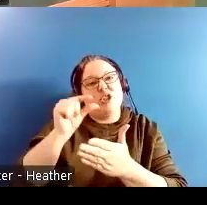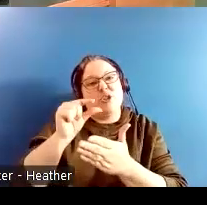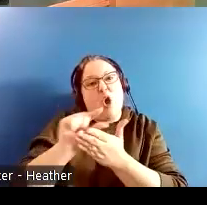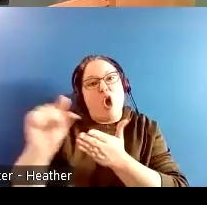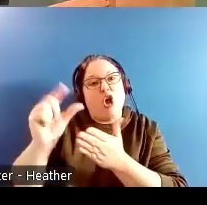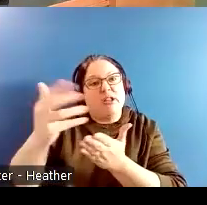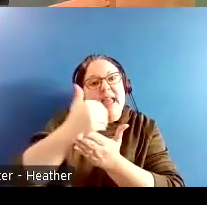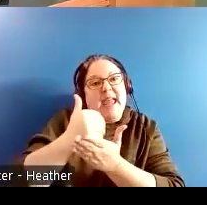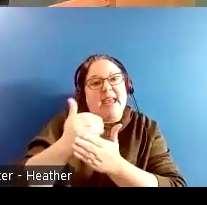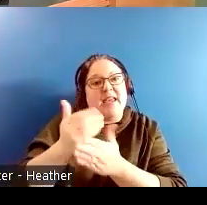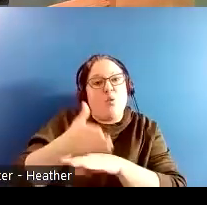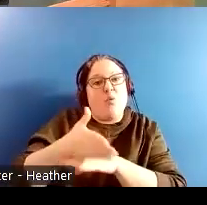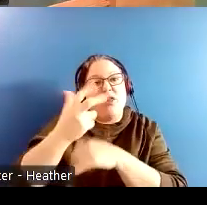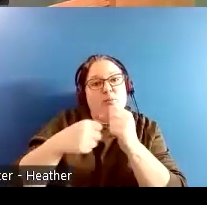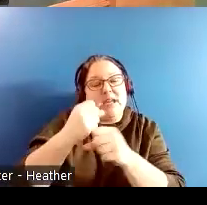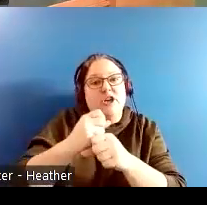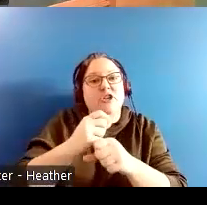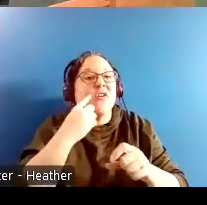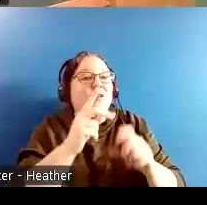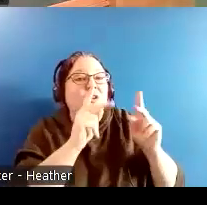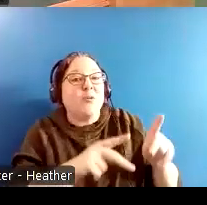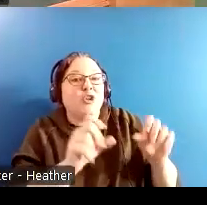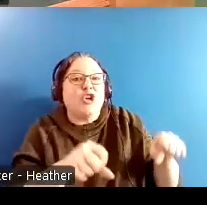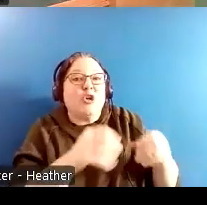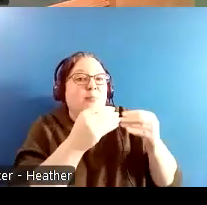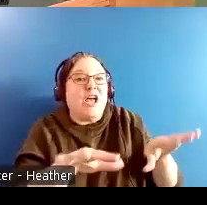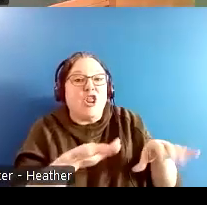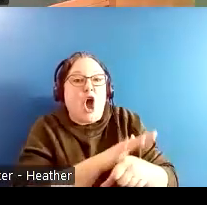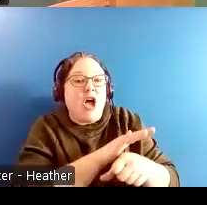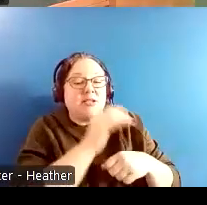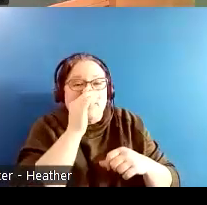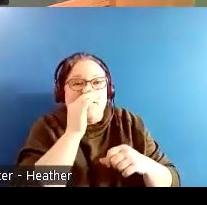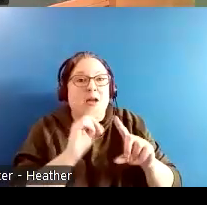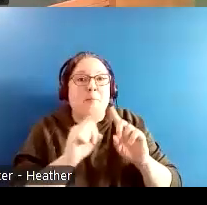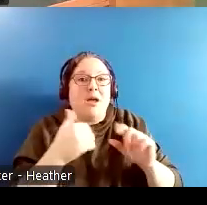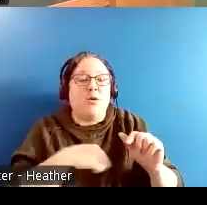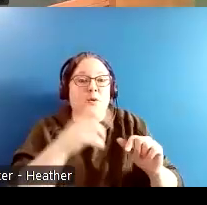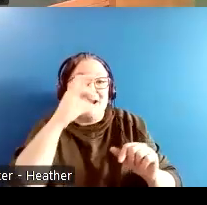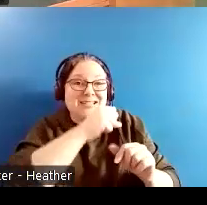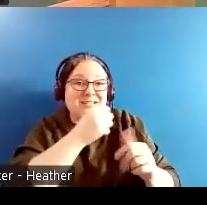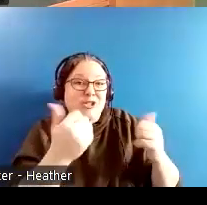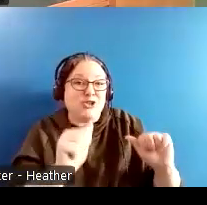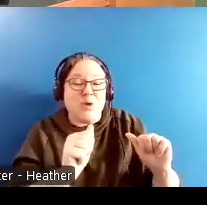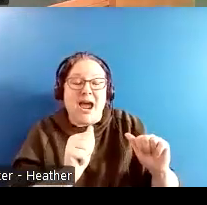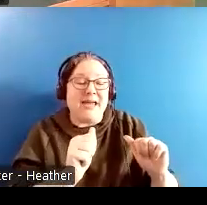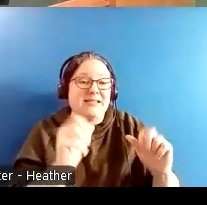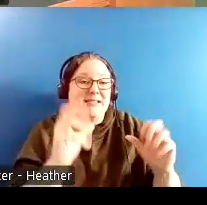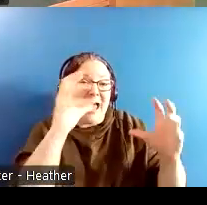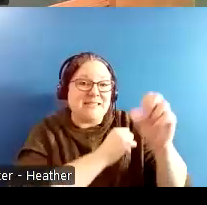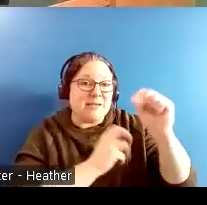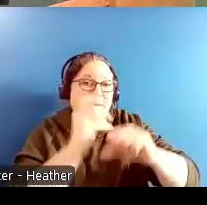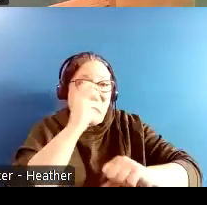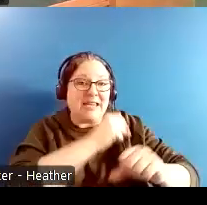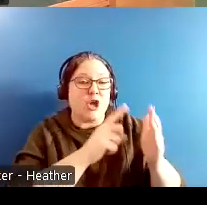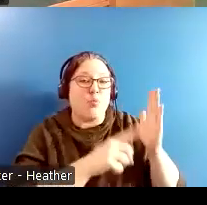years. For the insurers, it could be a total loss, but we're estimating and trying to be conservative about it, what they